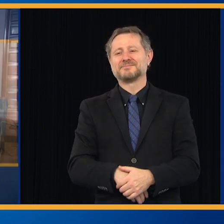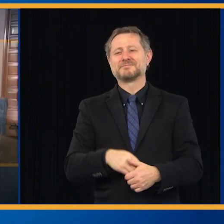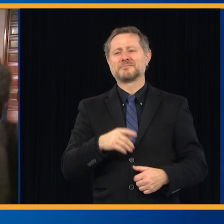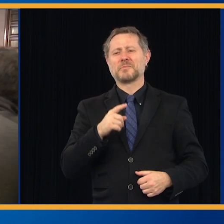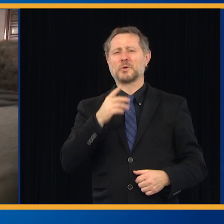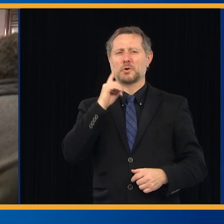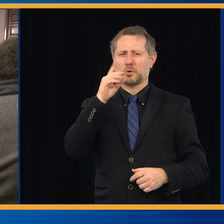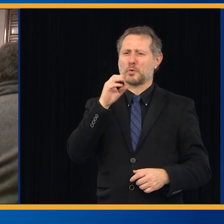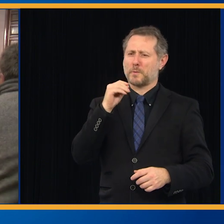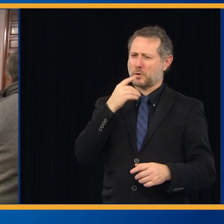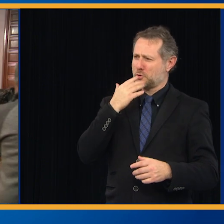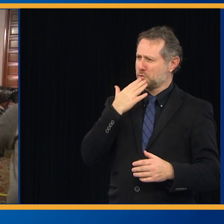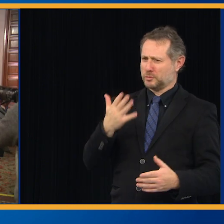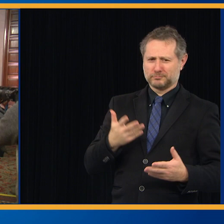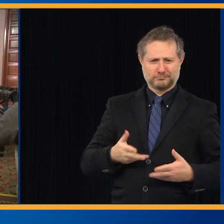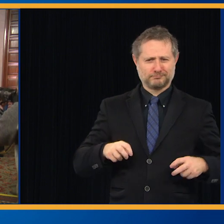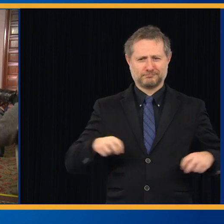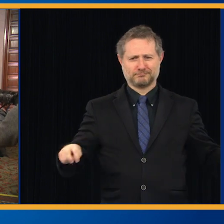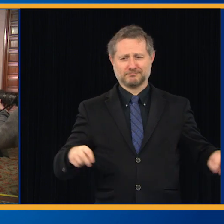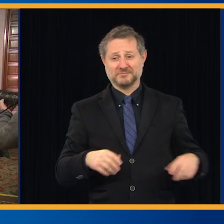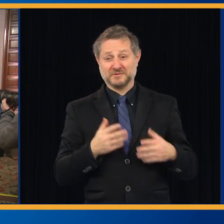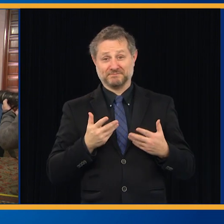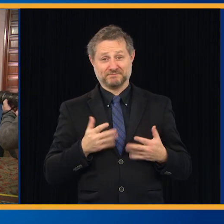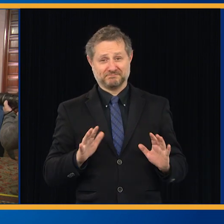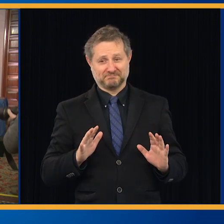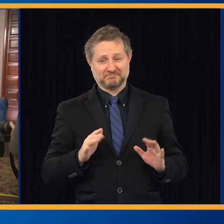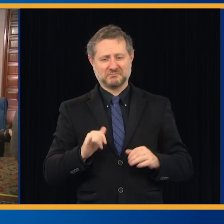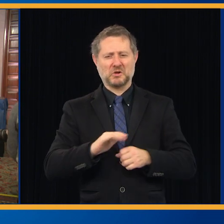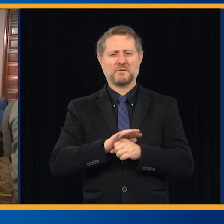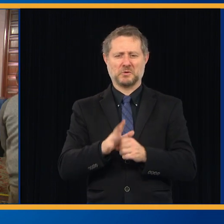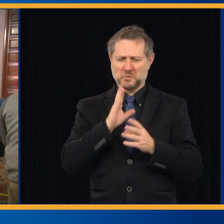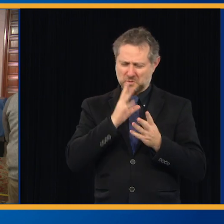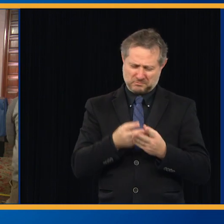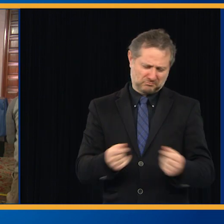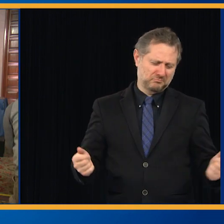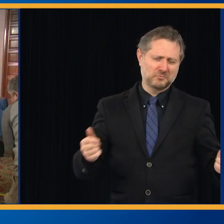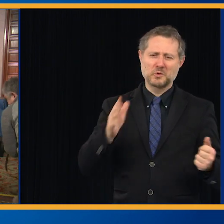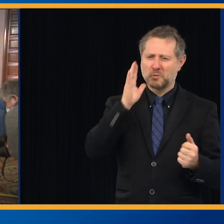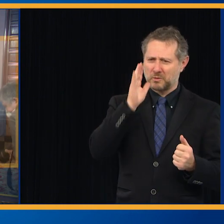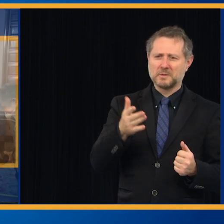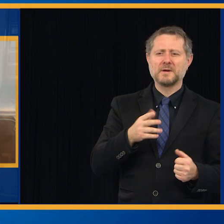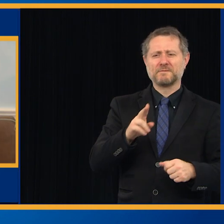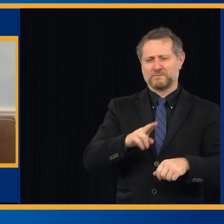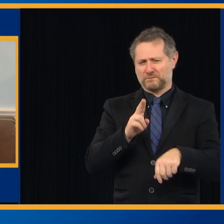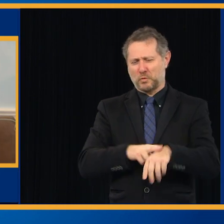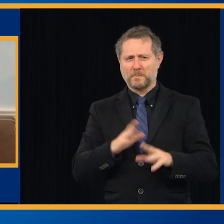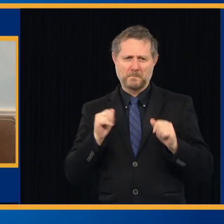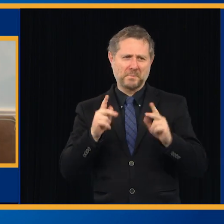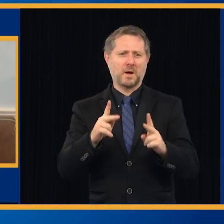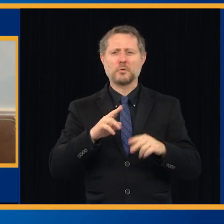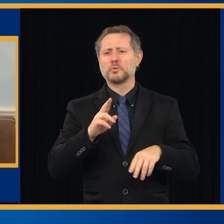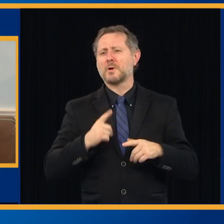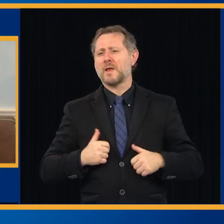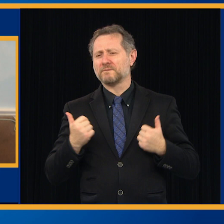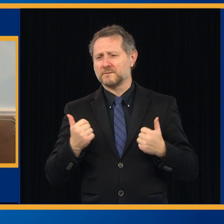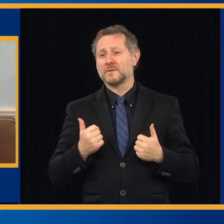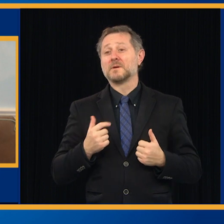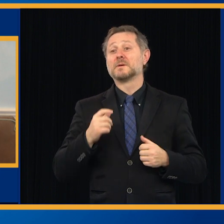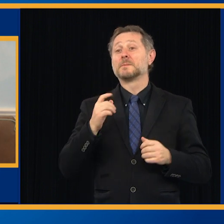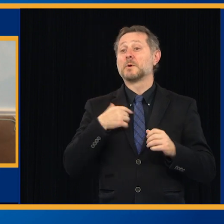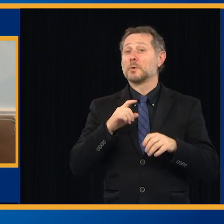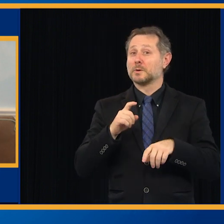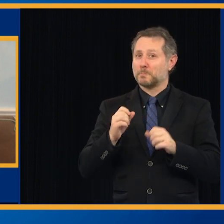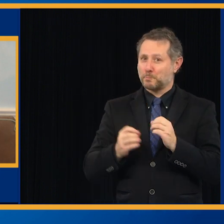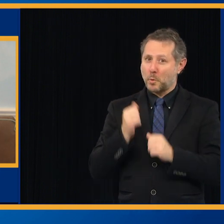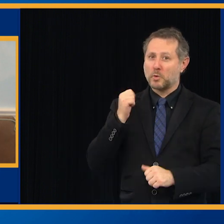be over, and then we're going to get back to life as normal, and we're going to have fun. And then you can spend more time with me. I know